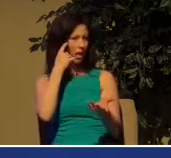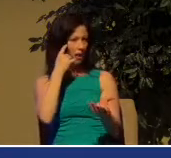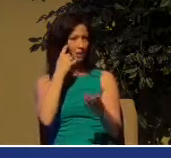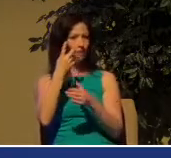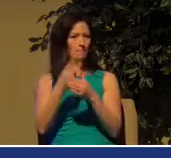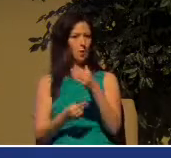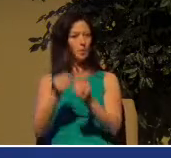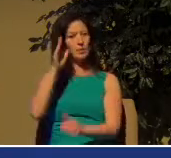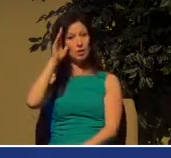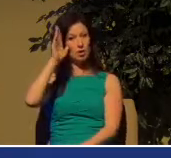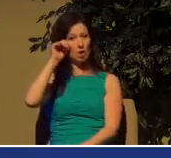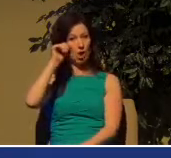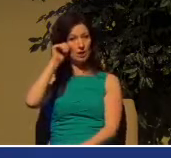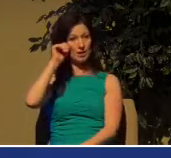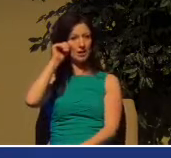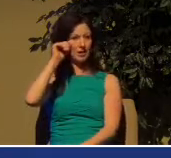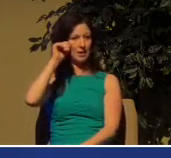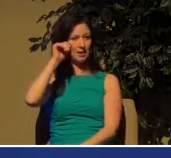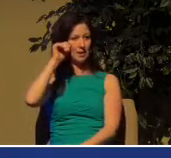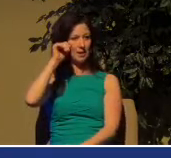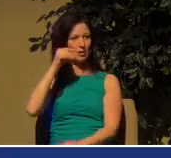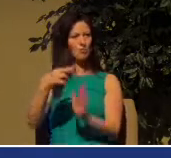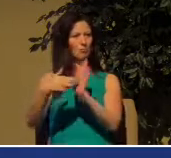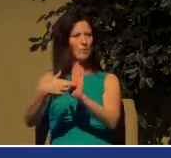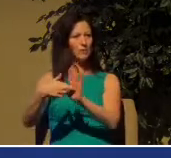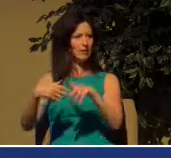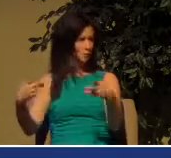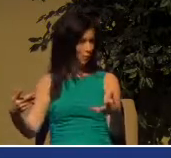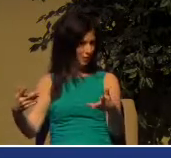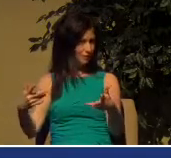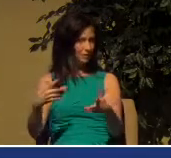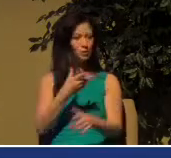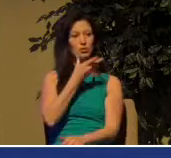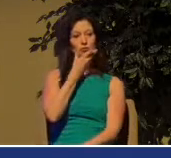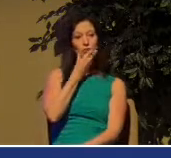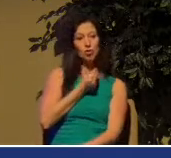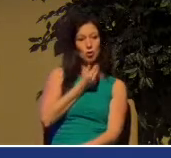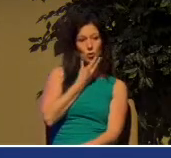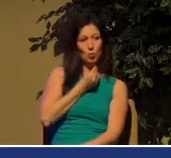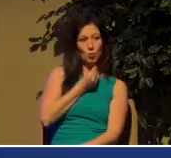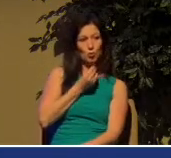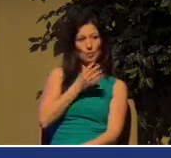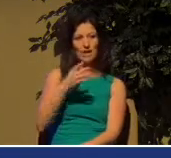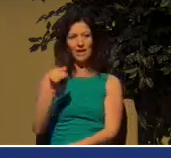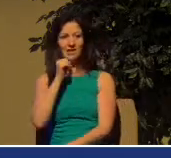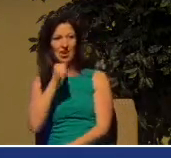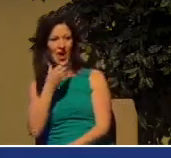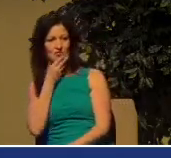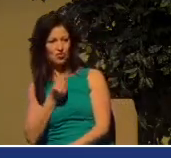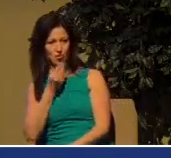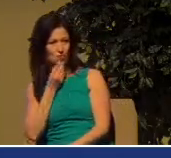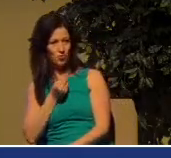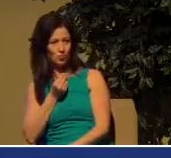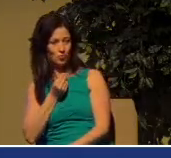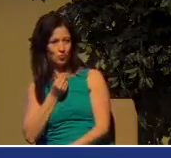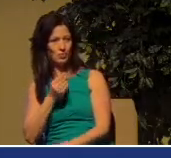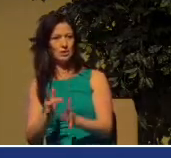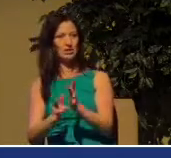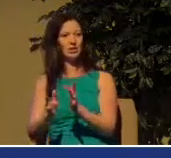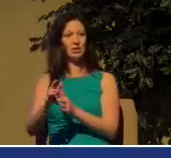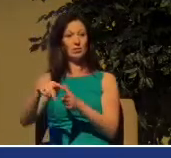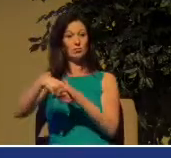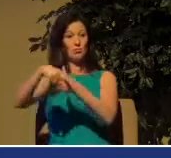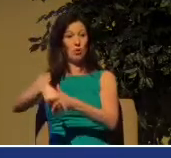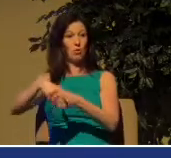and Gentile, and that Jesus rode on both of them to indicate that he was bringing both Jew